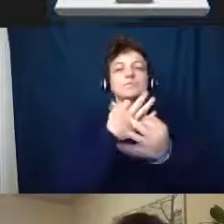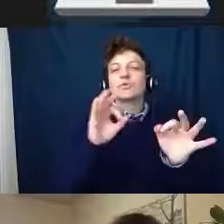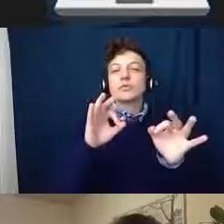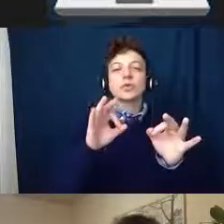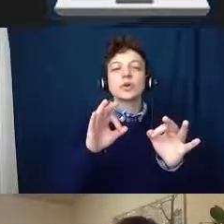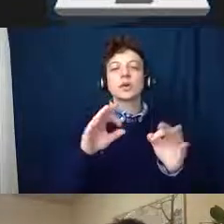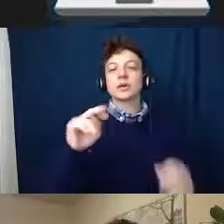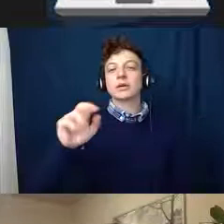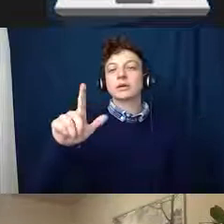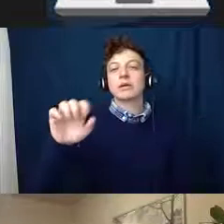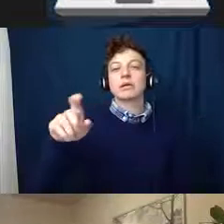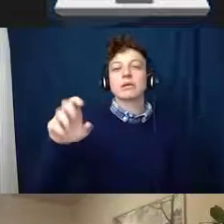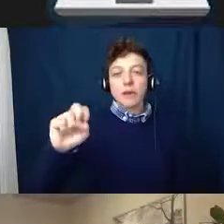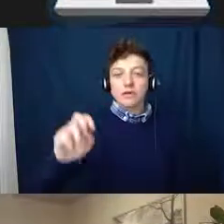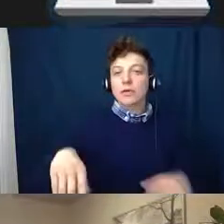Philly free of charge.